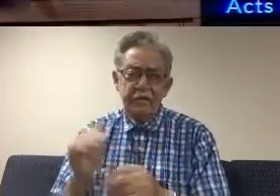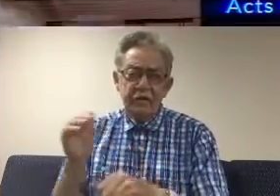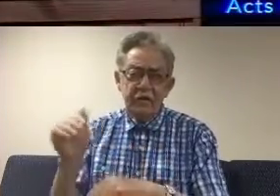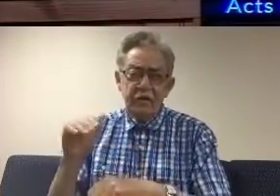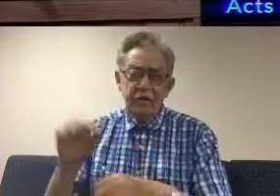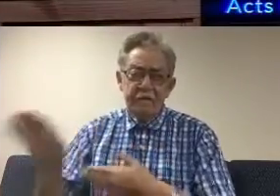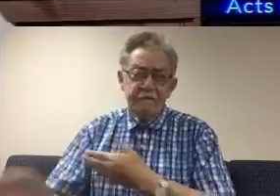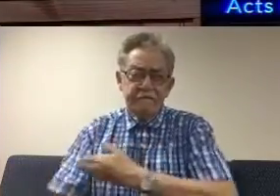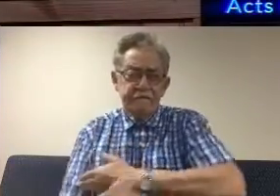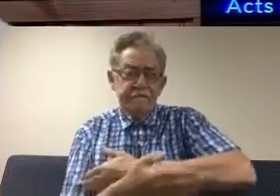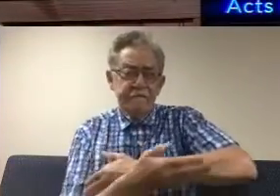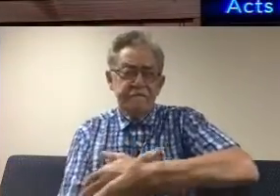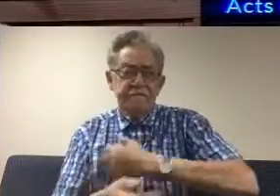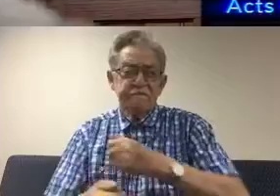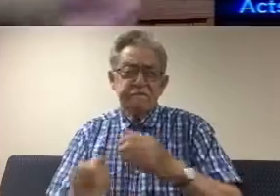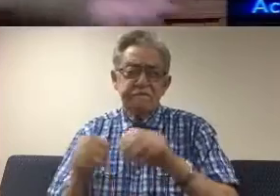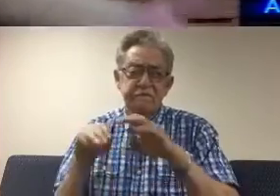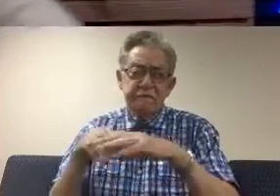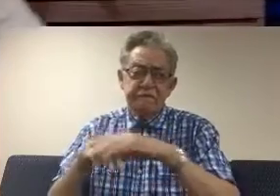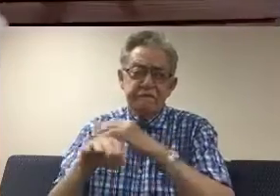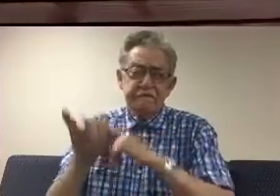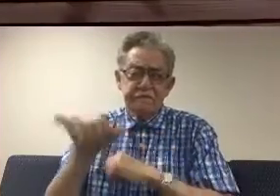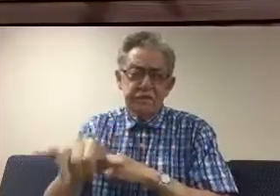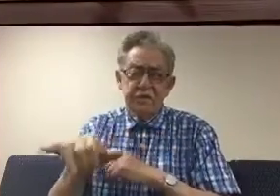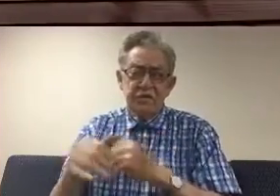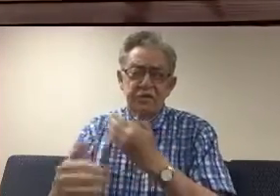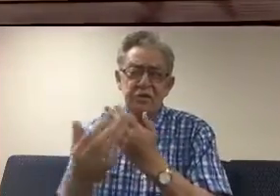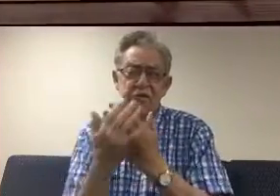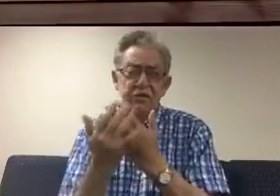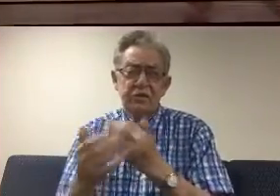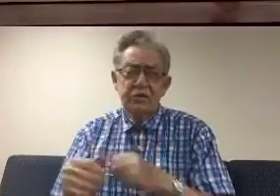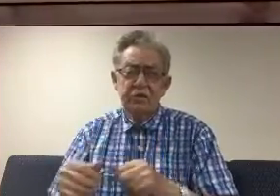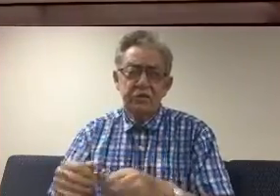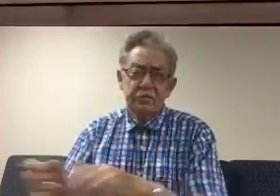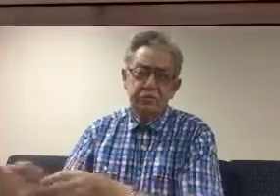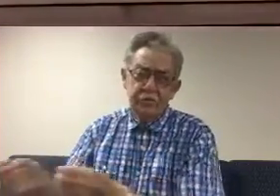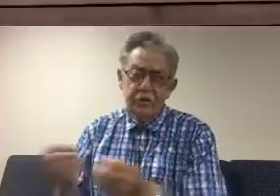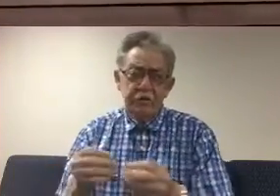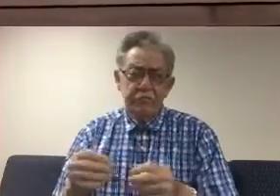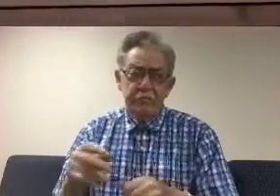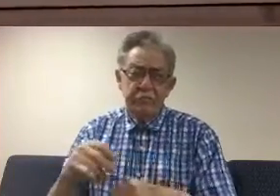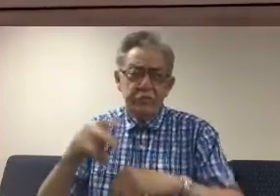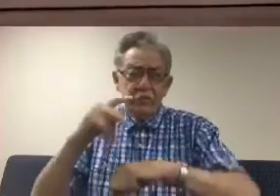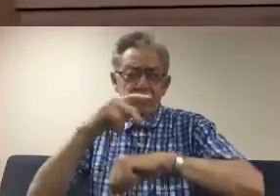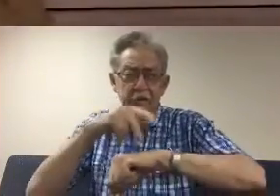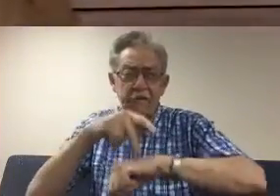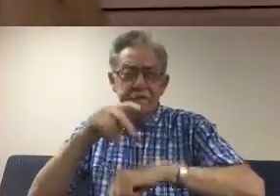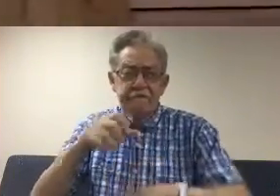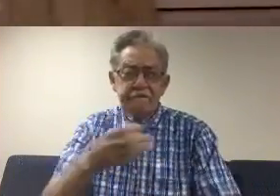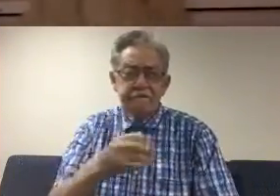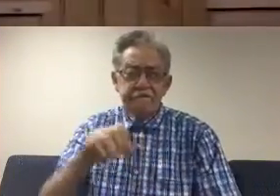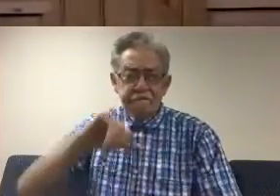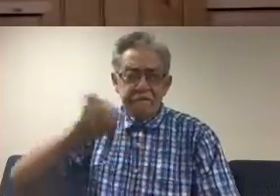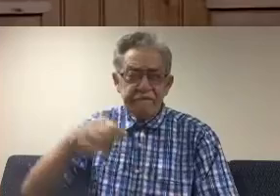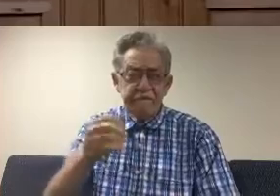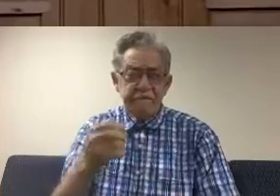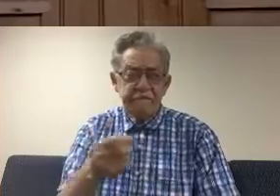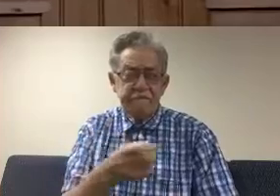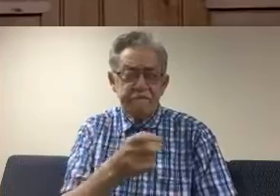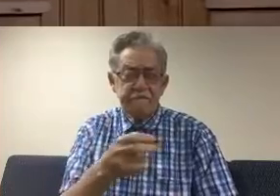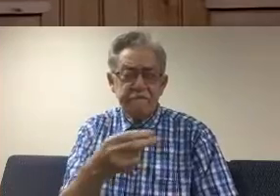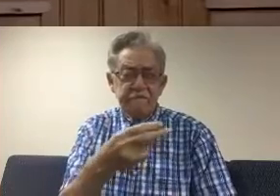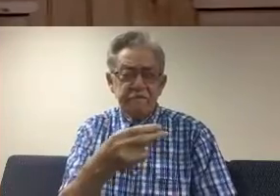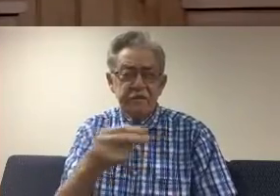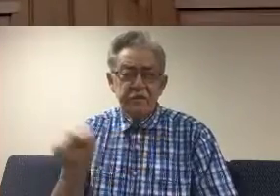to their trial. And boy, they're going to do to Peter and John, who, by the way, are just second-rank fishermen from Galilee. They're not